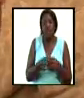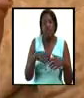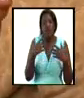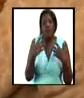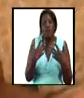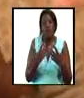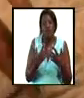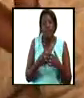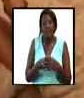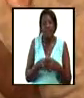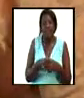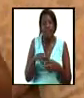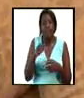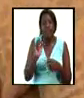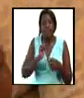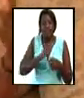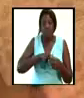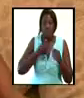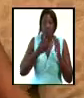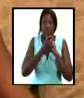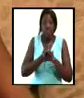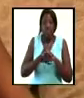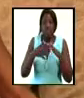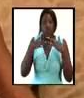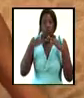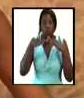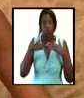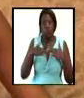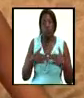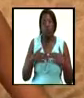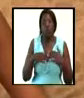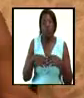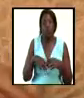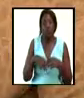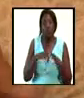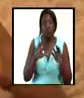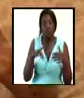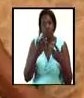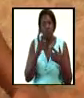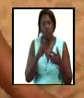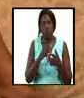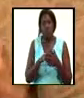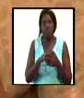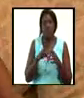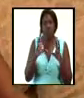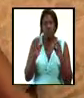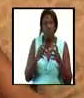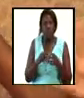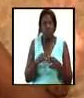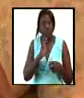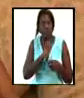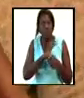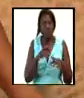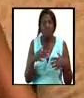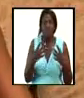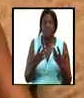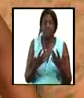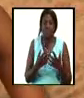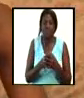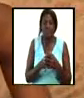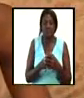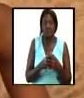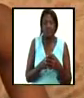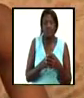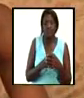Oh my gosh, Liz, it's you. Oh, I'm so glad you're okay. Are you okay? Oh my god, you scared me so much, but